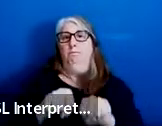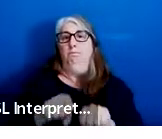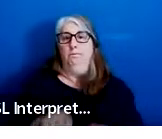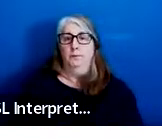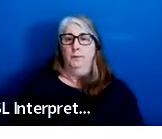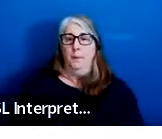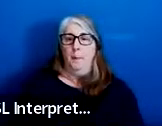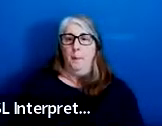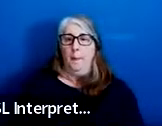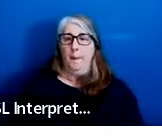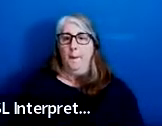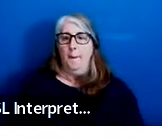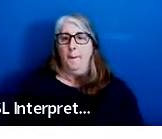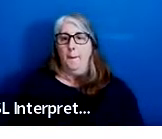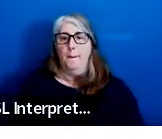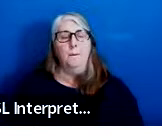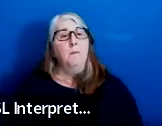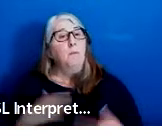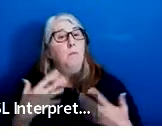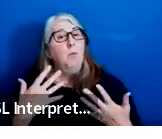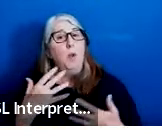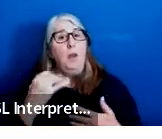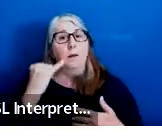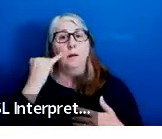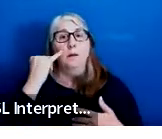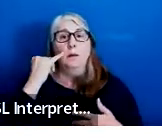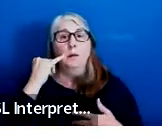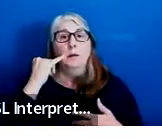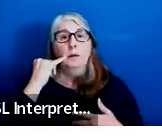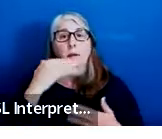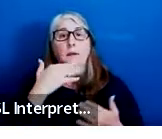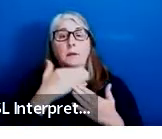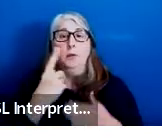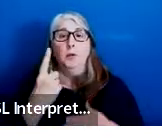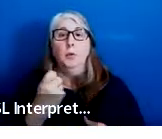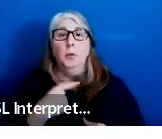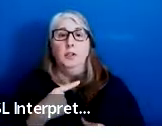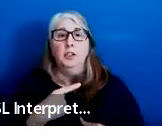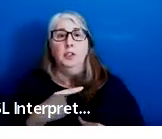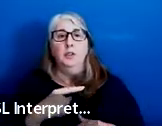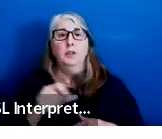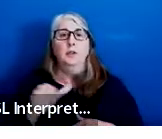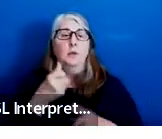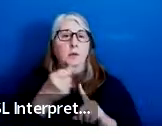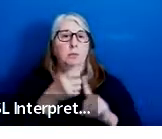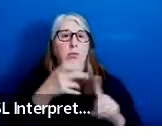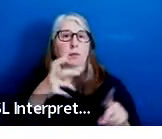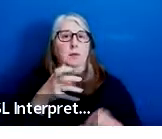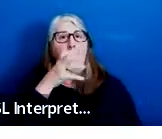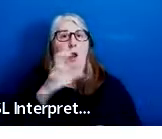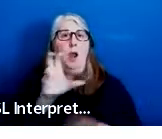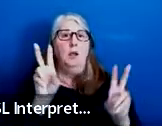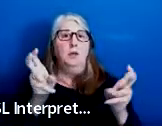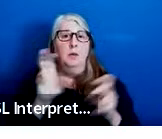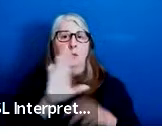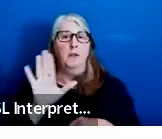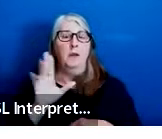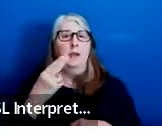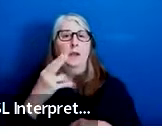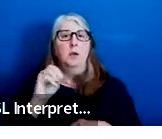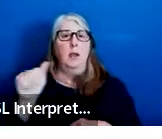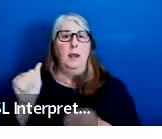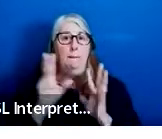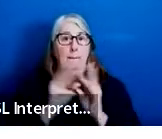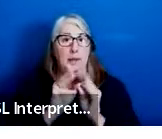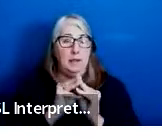Well, so interestingly, the resident also expanded on that question and said that this has been a hot topic at their HOA meeting.